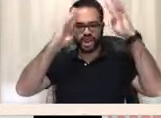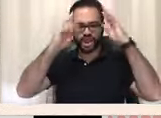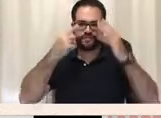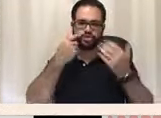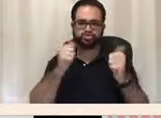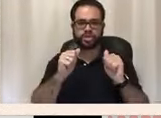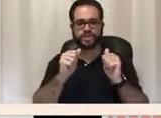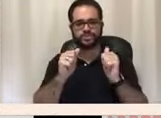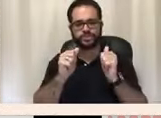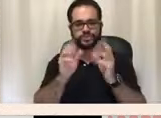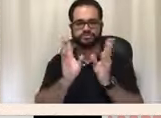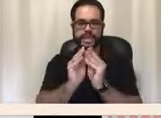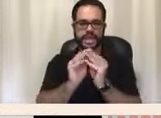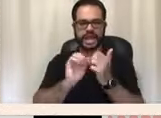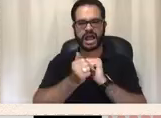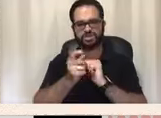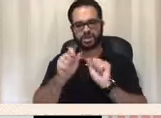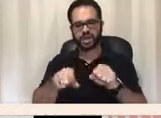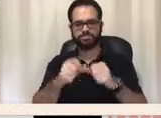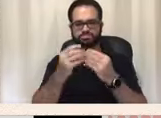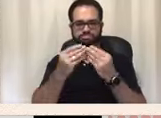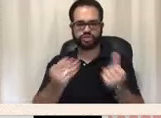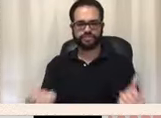of the box.